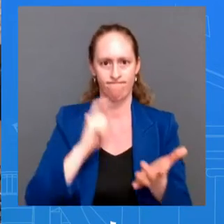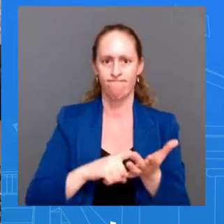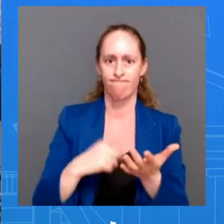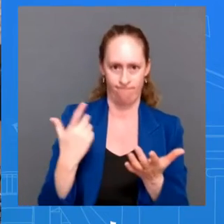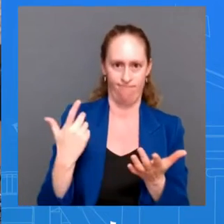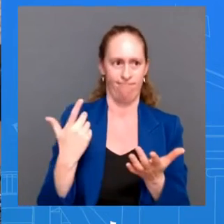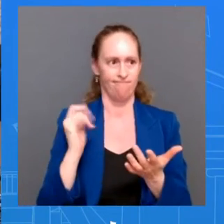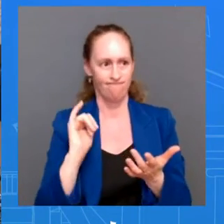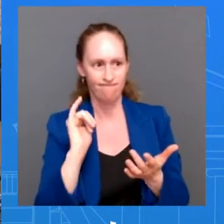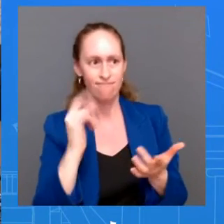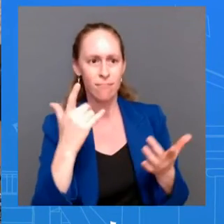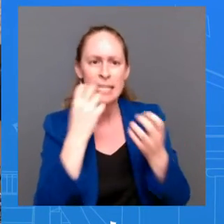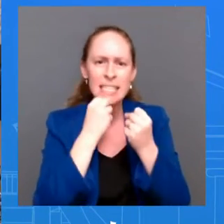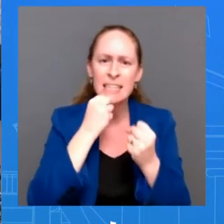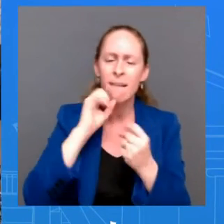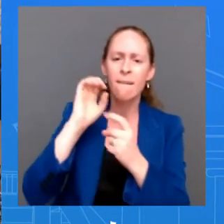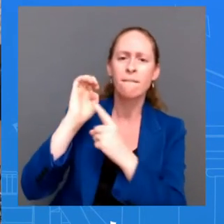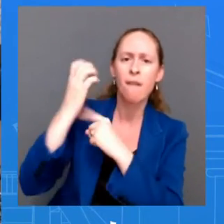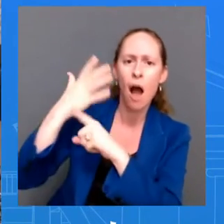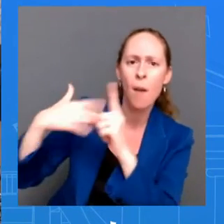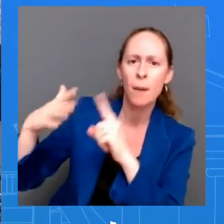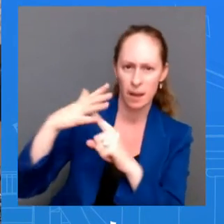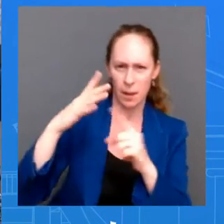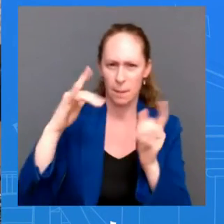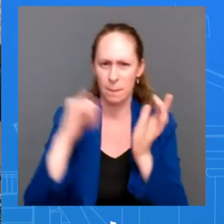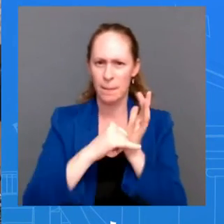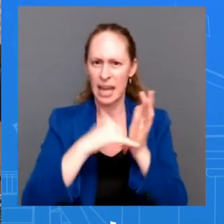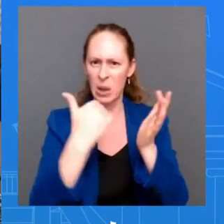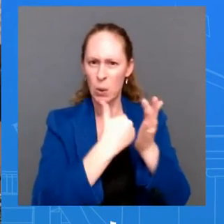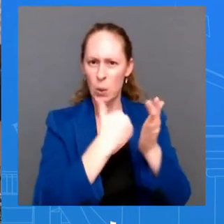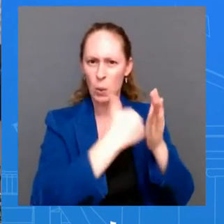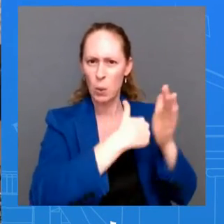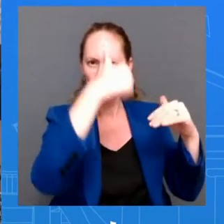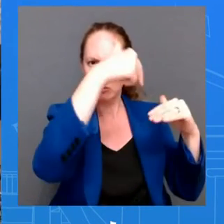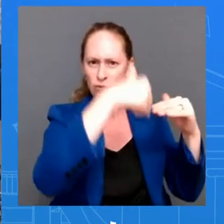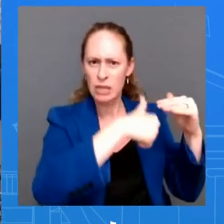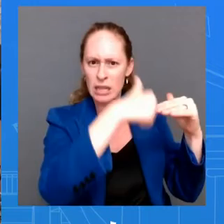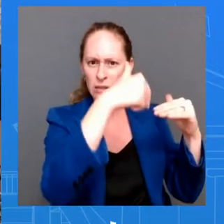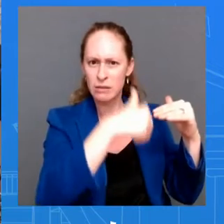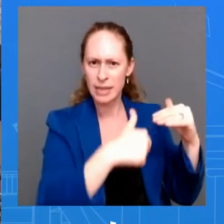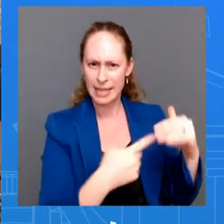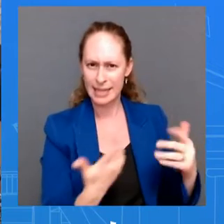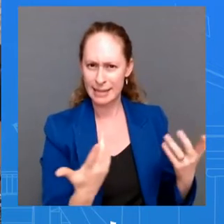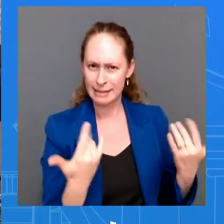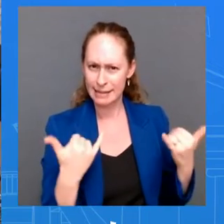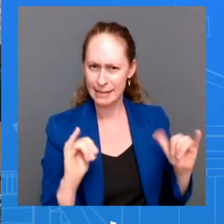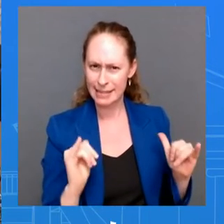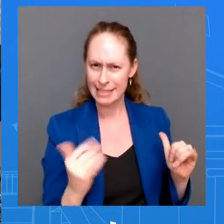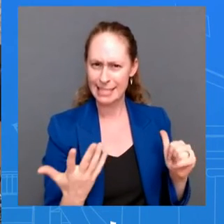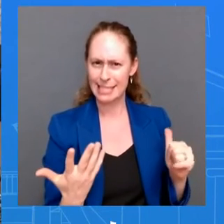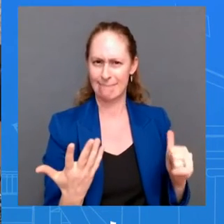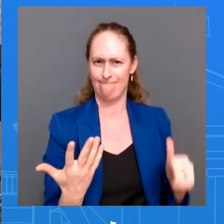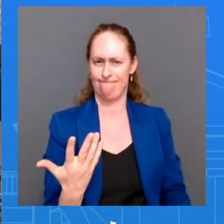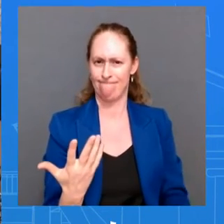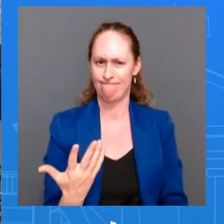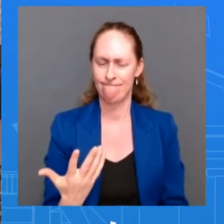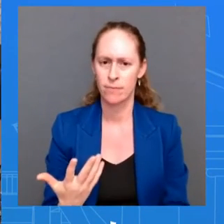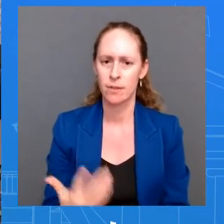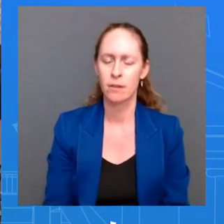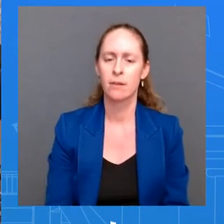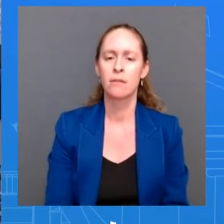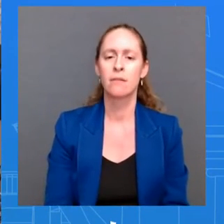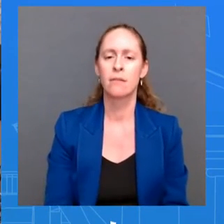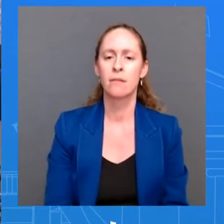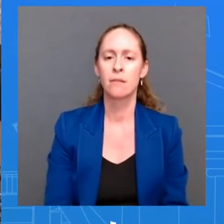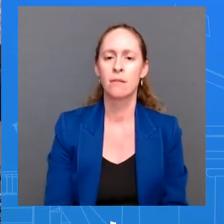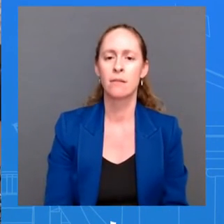I was struck by Chairman Grijalva saying that he was particularly concerned that the deal's promise of comprehensive permitting reform was another euphemism